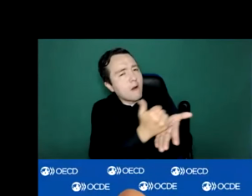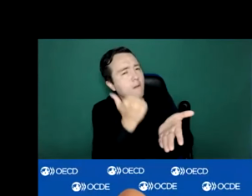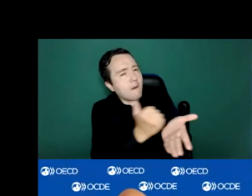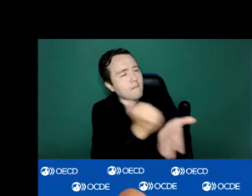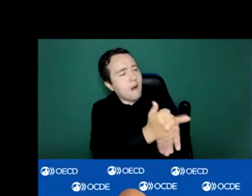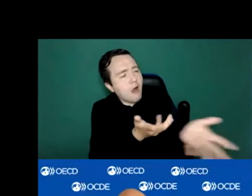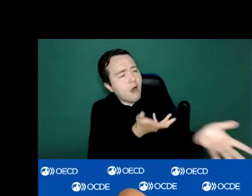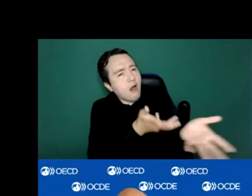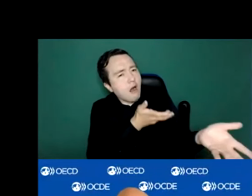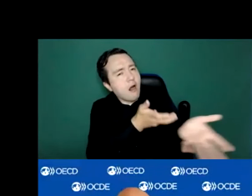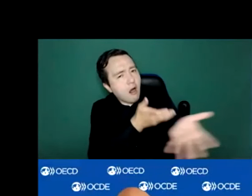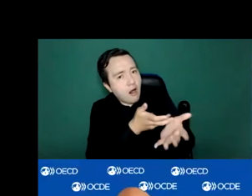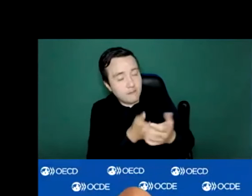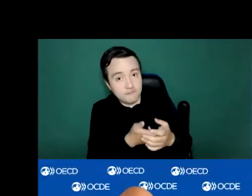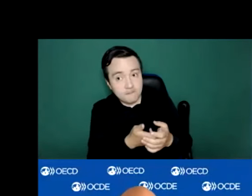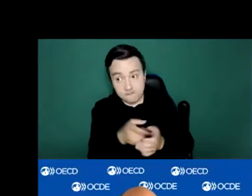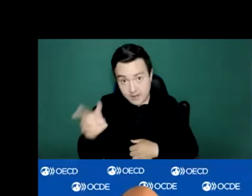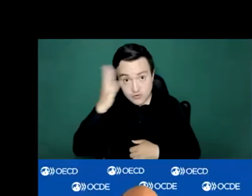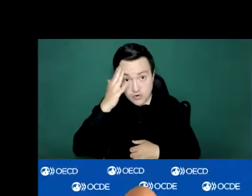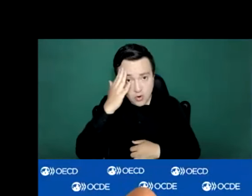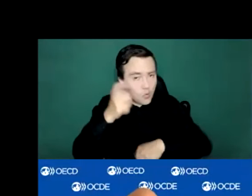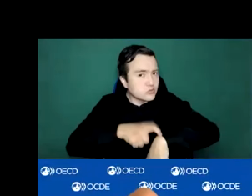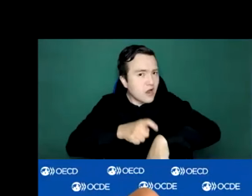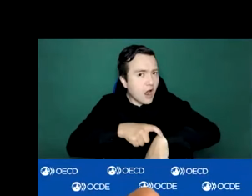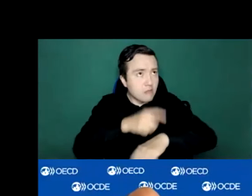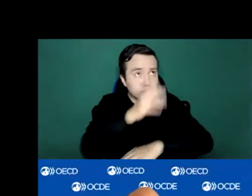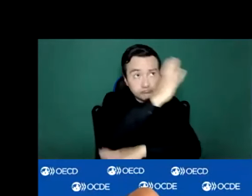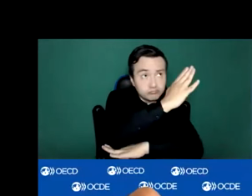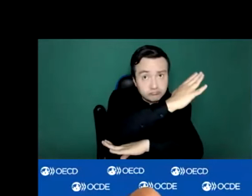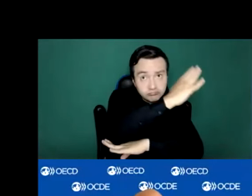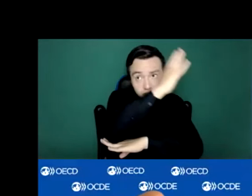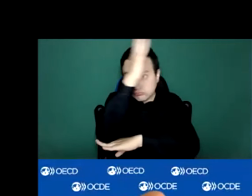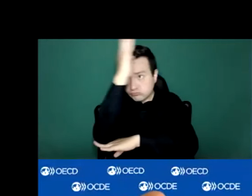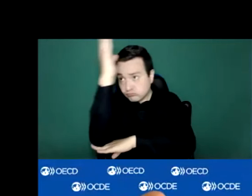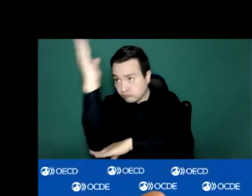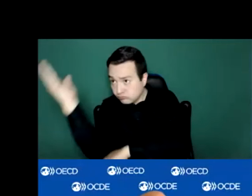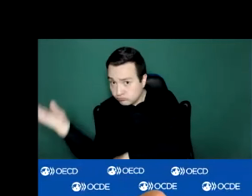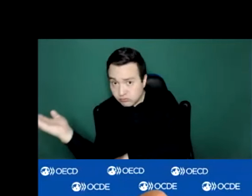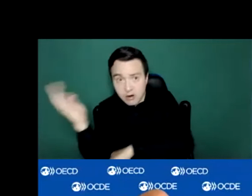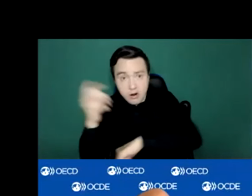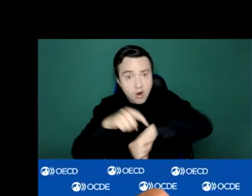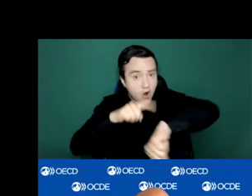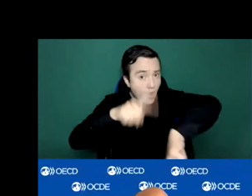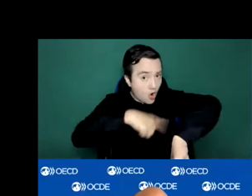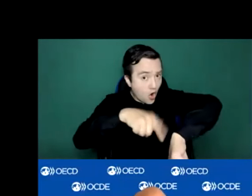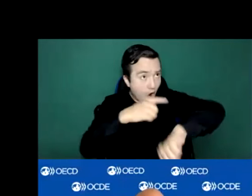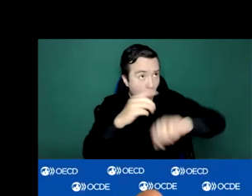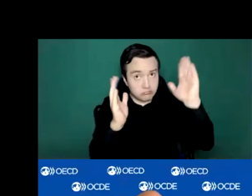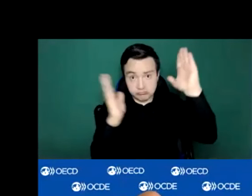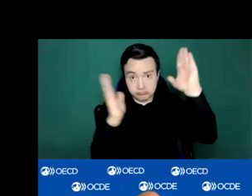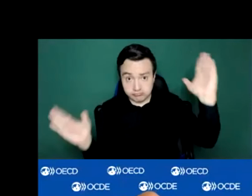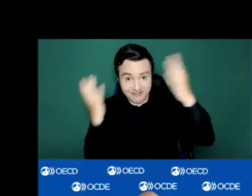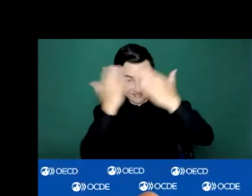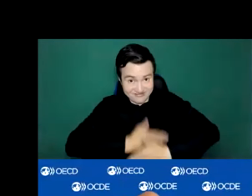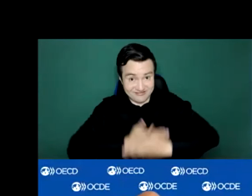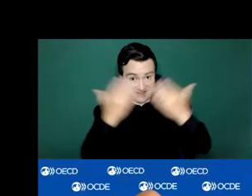And here, there are a couple of important messages. You see that even in OECD